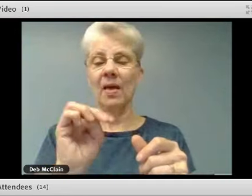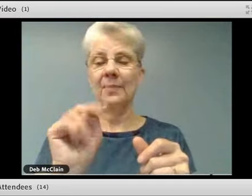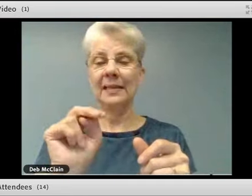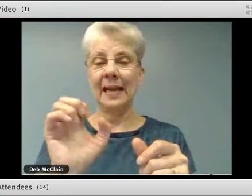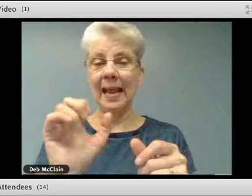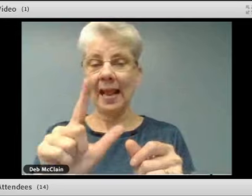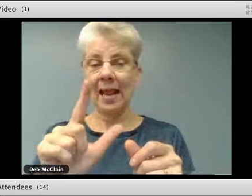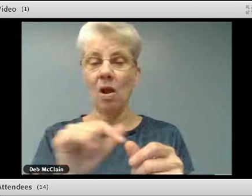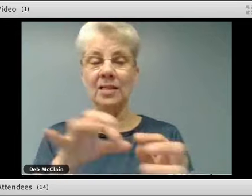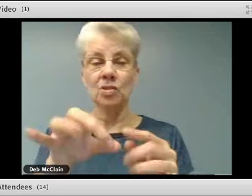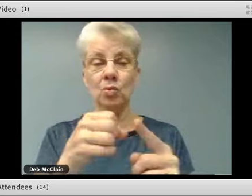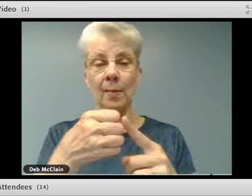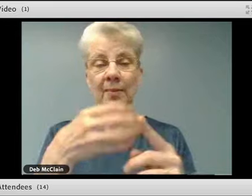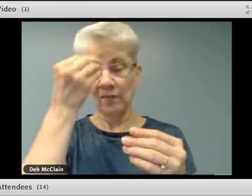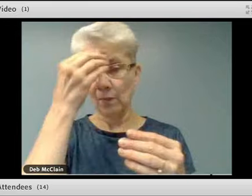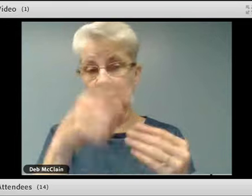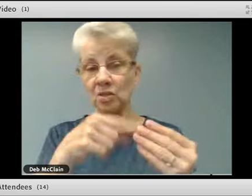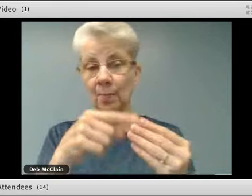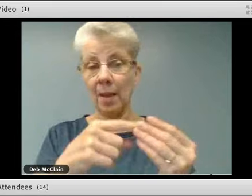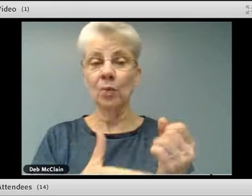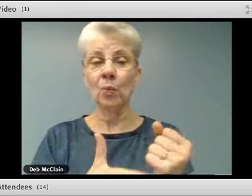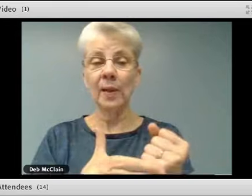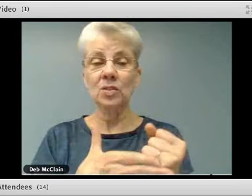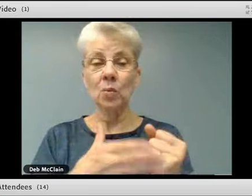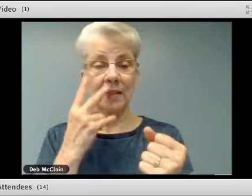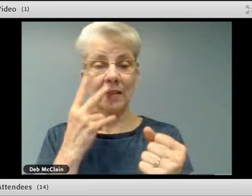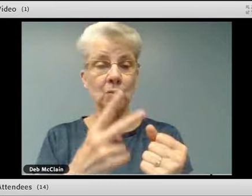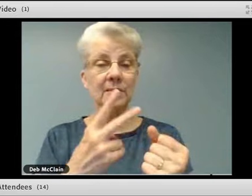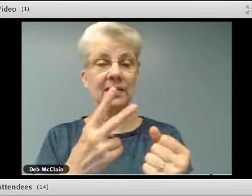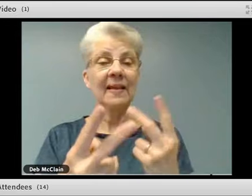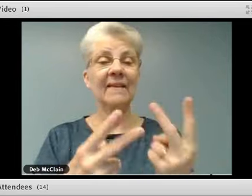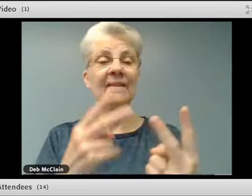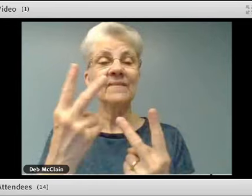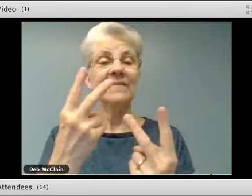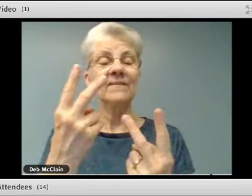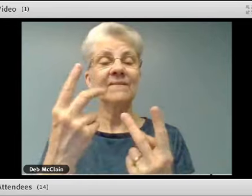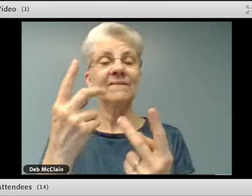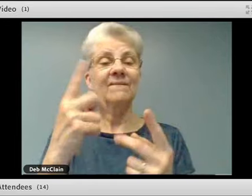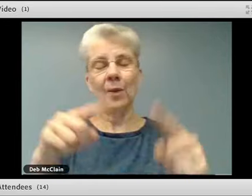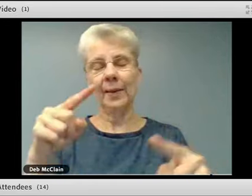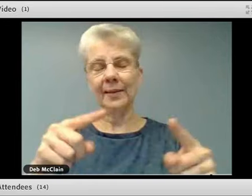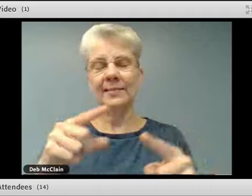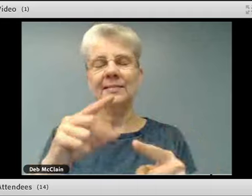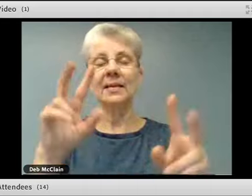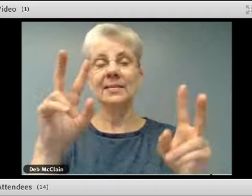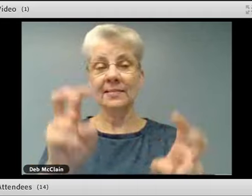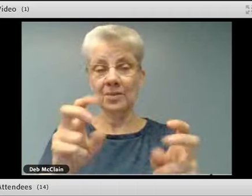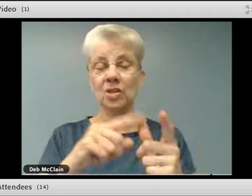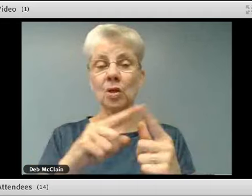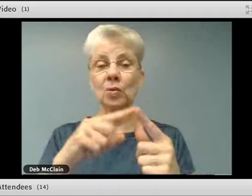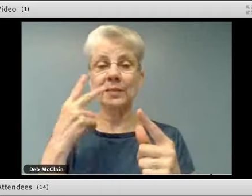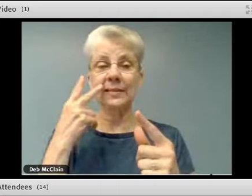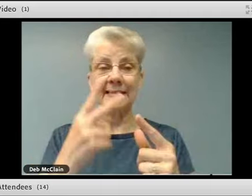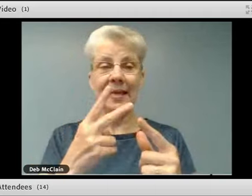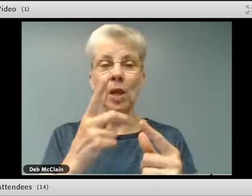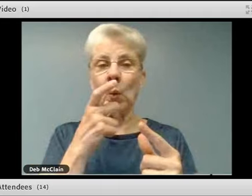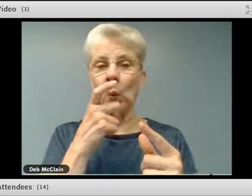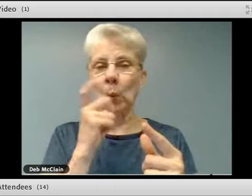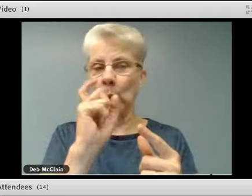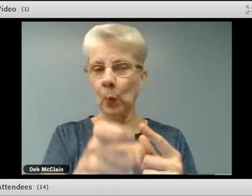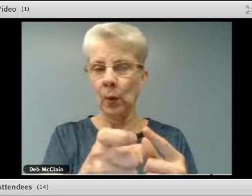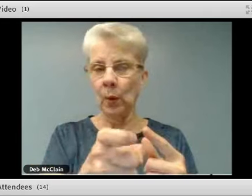descriptive information about the resource. So you'll see various subject headings. You'll see the contributing institution's name. So